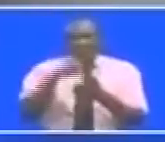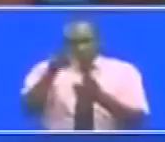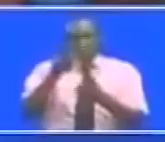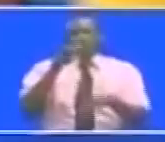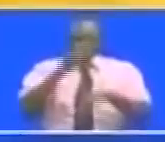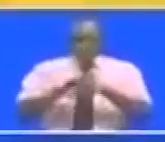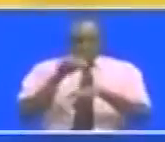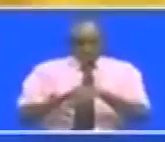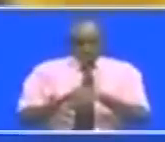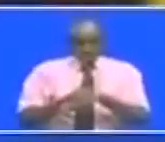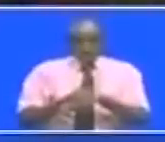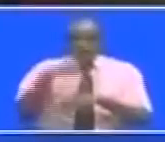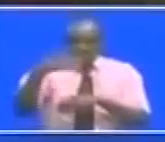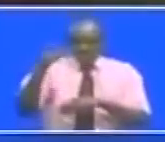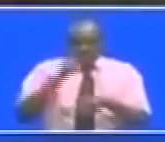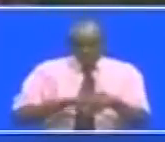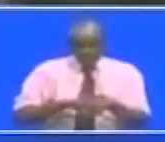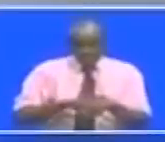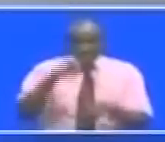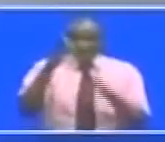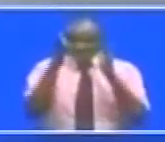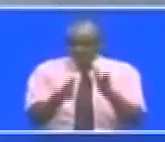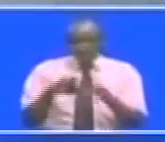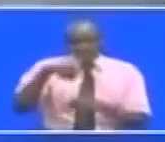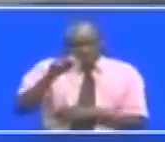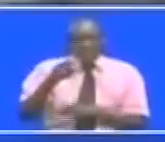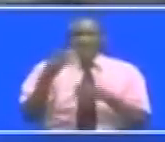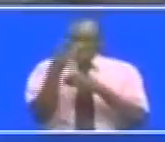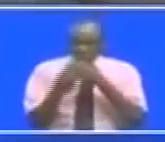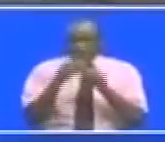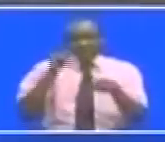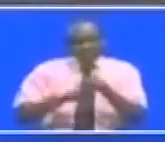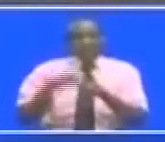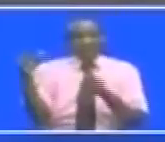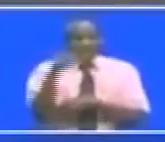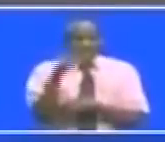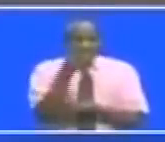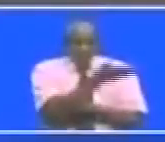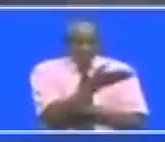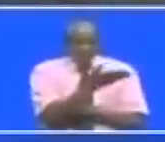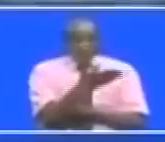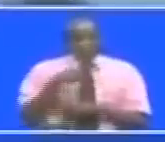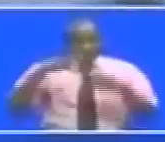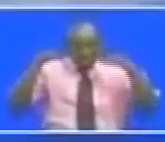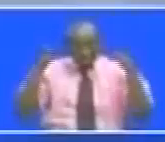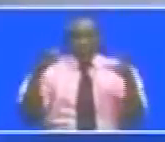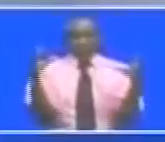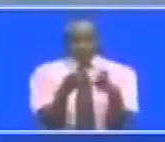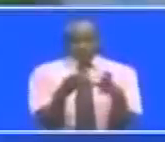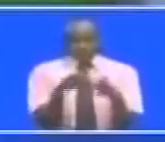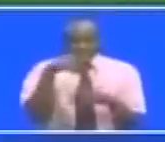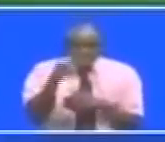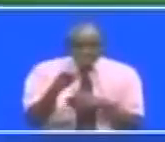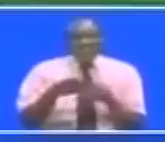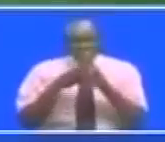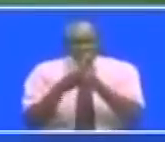posthumously. Corporal Bernard Tonui was killed on April 2nd during the Garissa University College attack by Al-Shabaab terrorists. He was